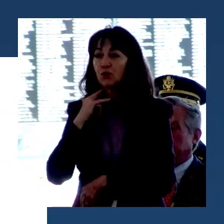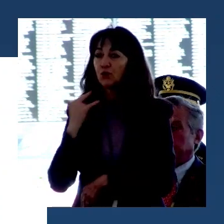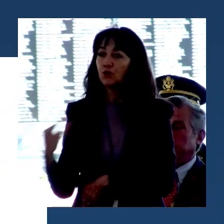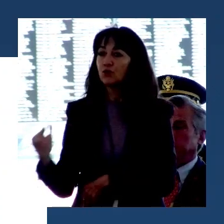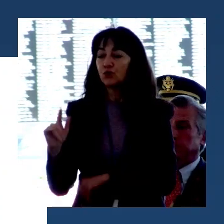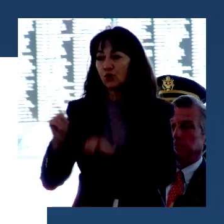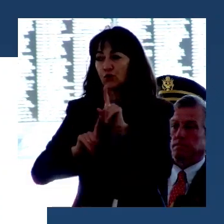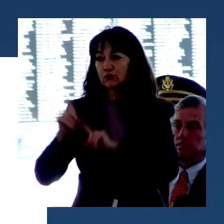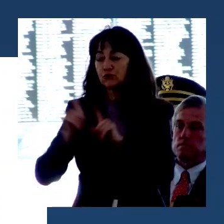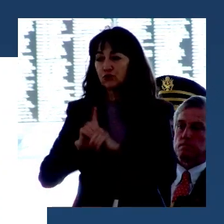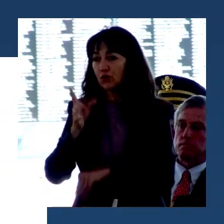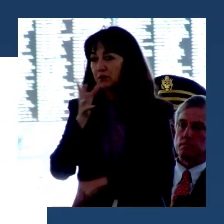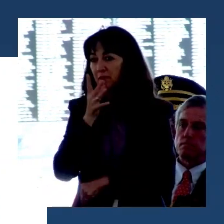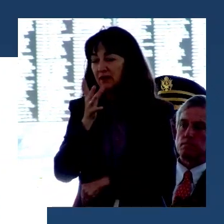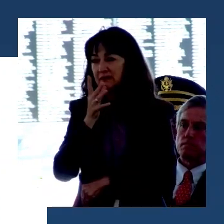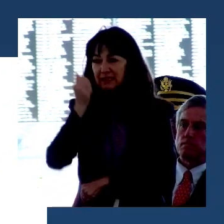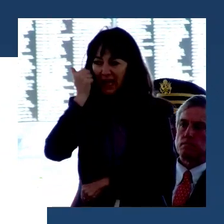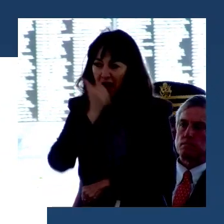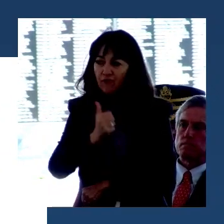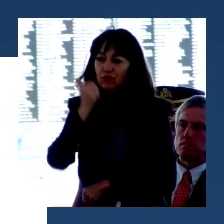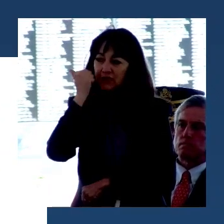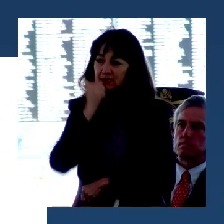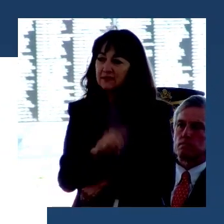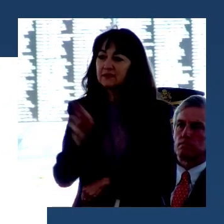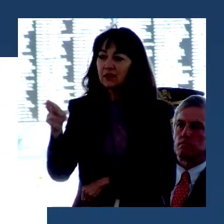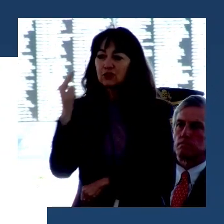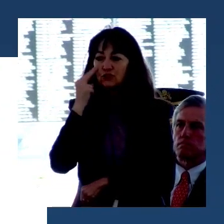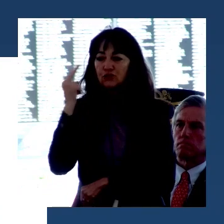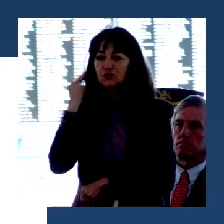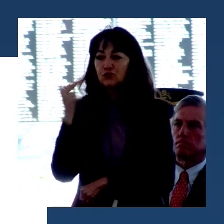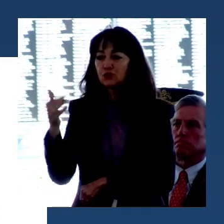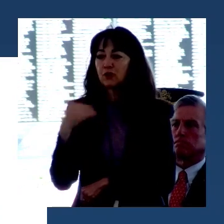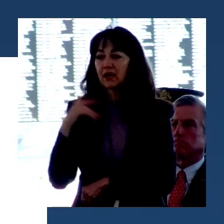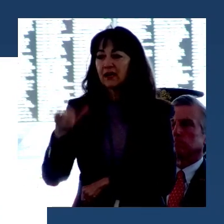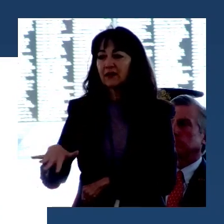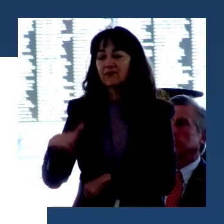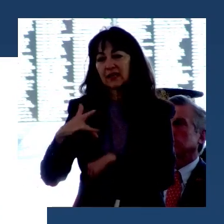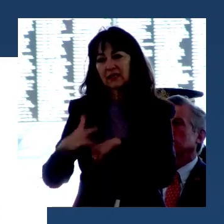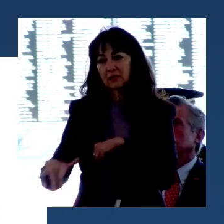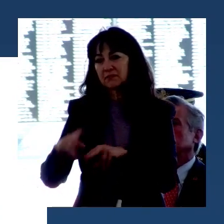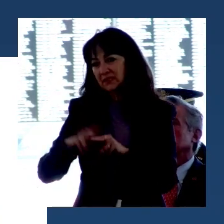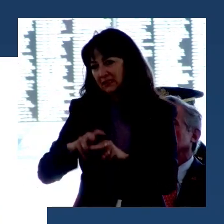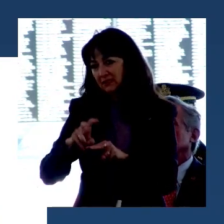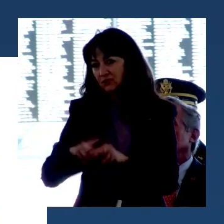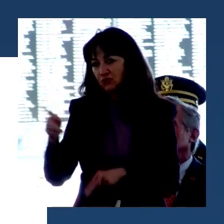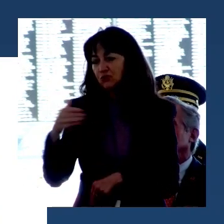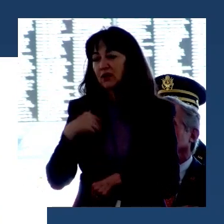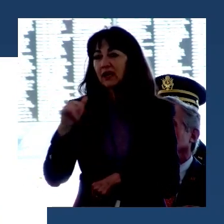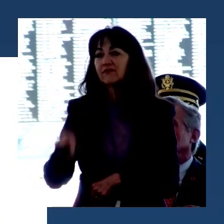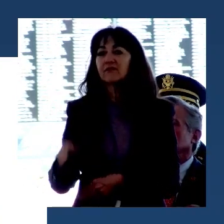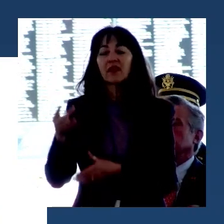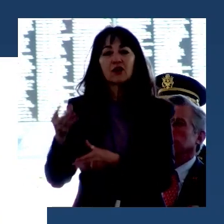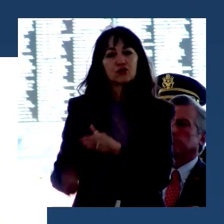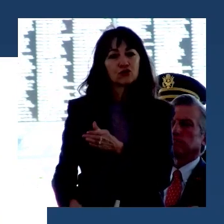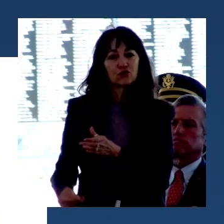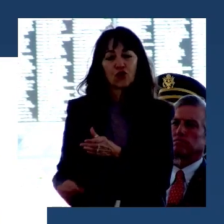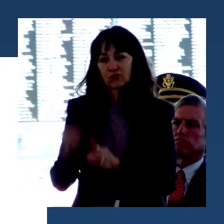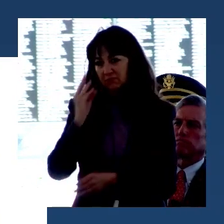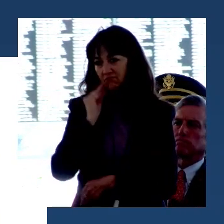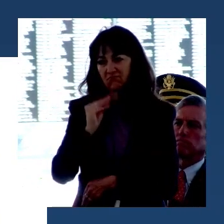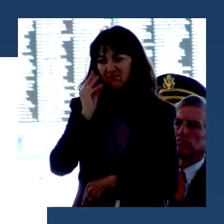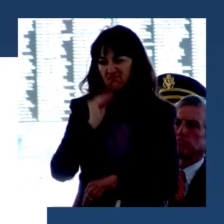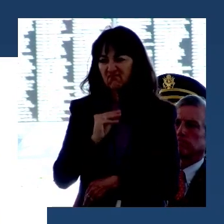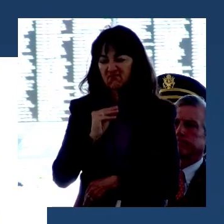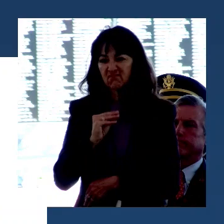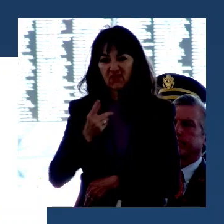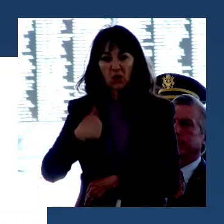every day is your Memorial Day. You have those empty seats. You have those lost experiences. But we gather, as